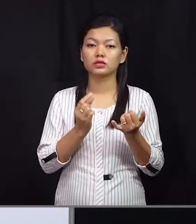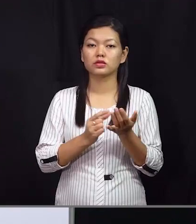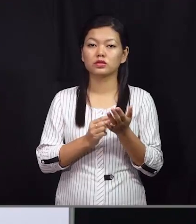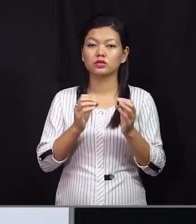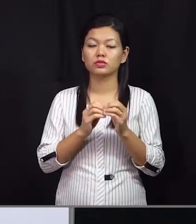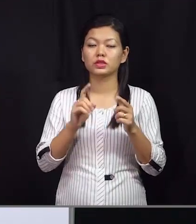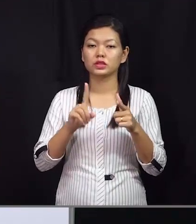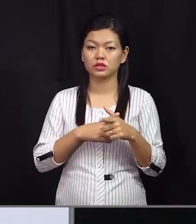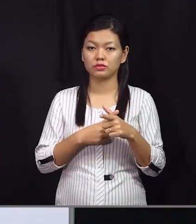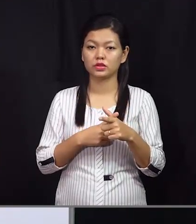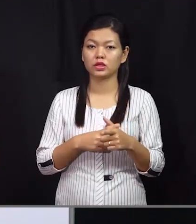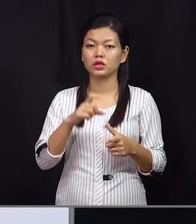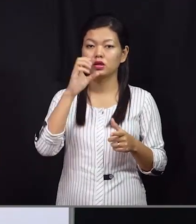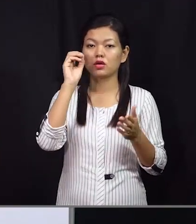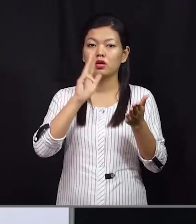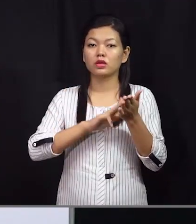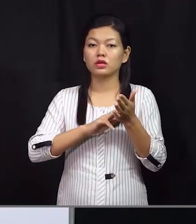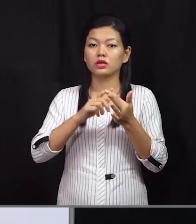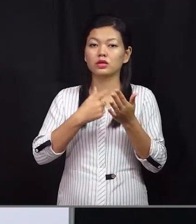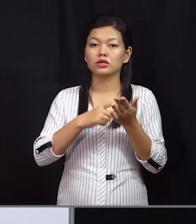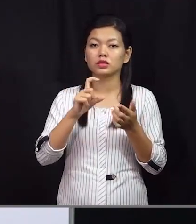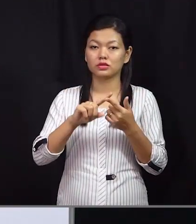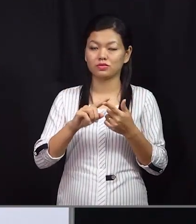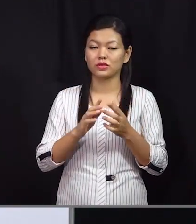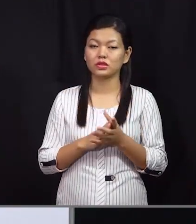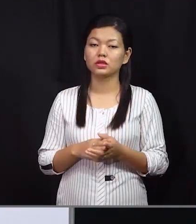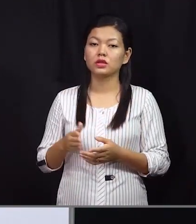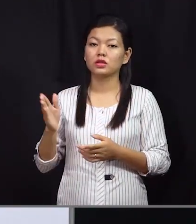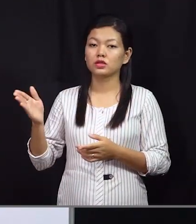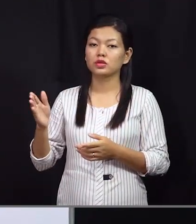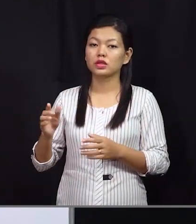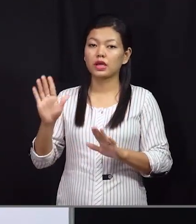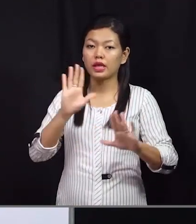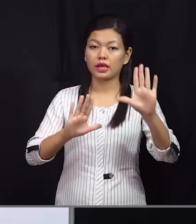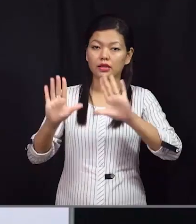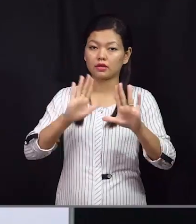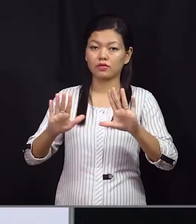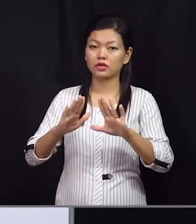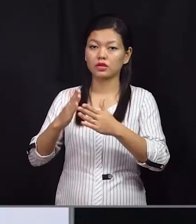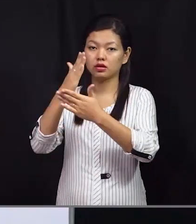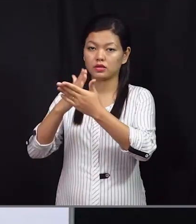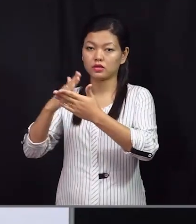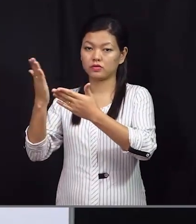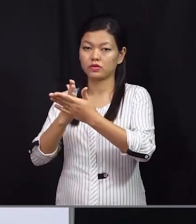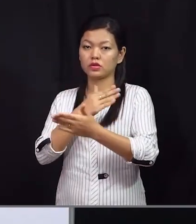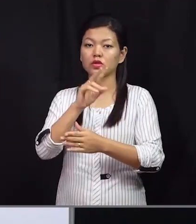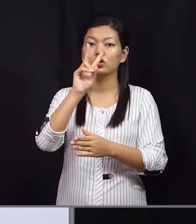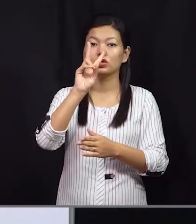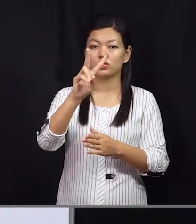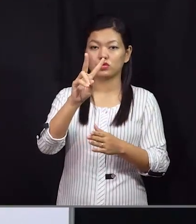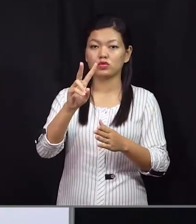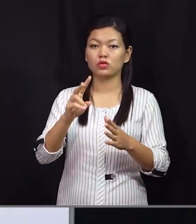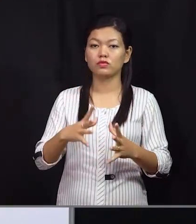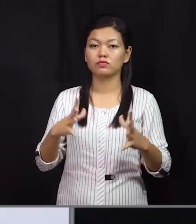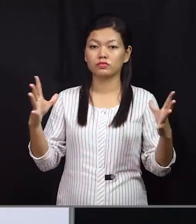two major groups. That is, one is economic activity and the other one is non-economic activity. Okay, so let